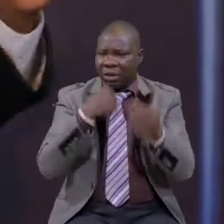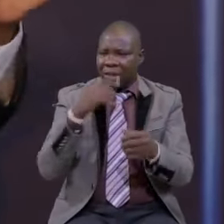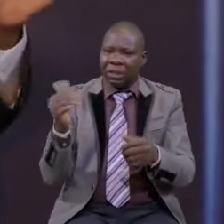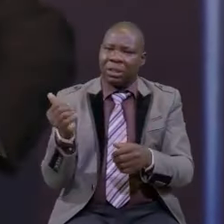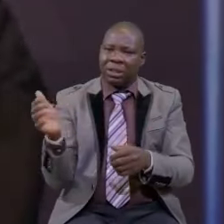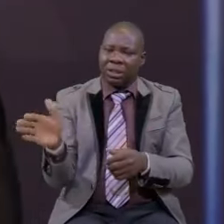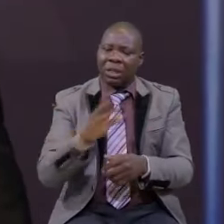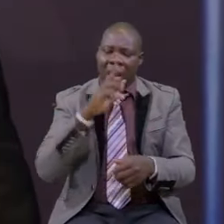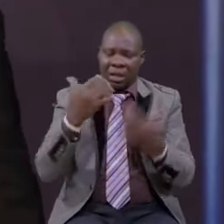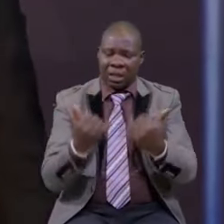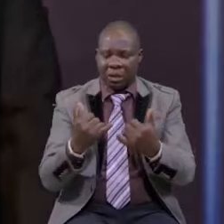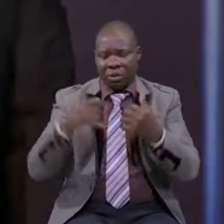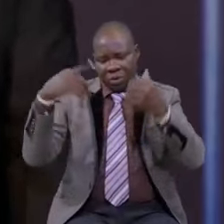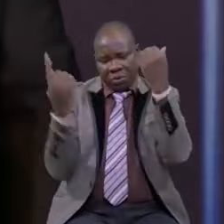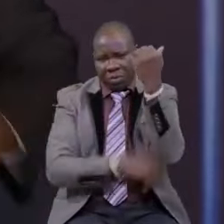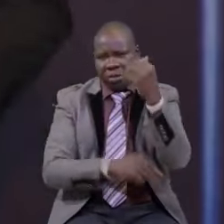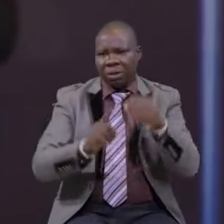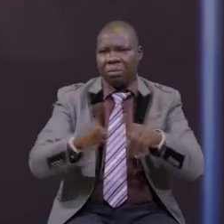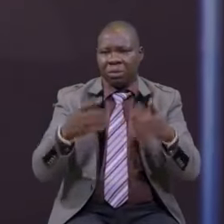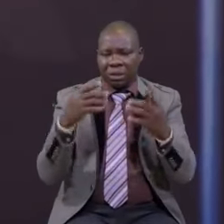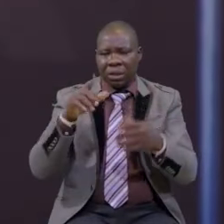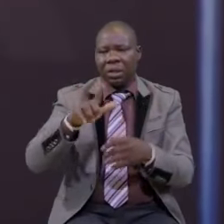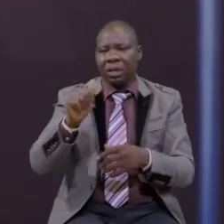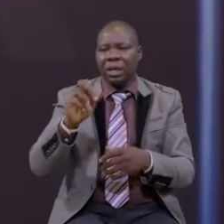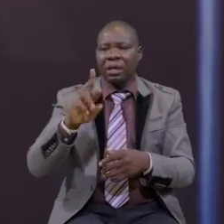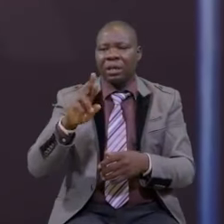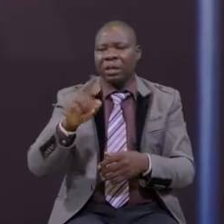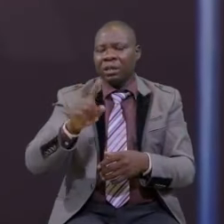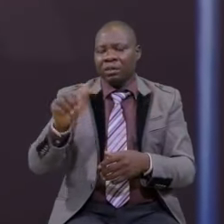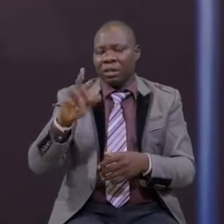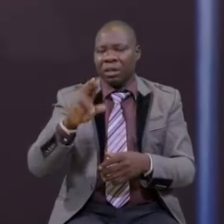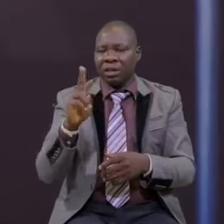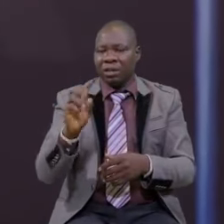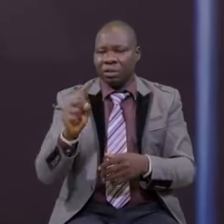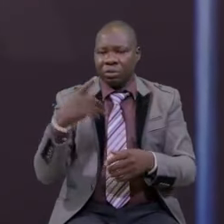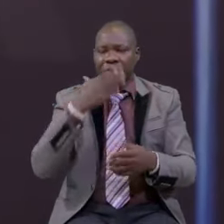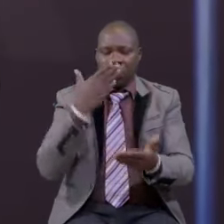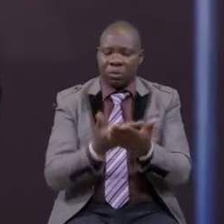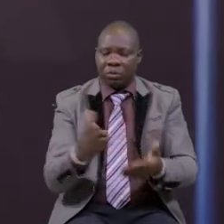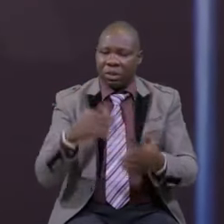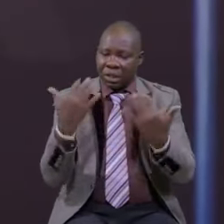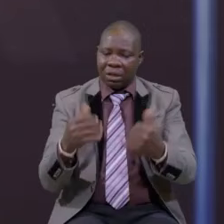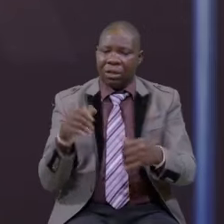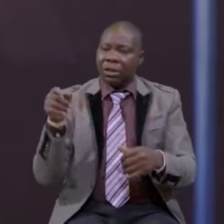Lazarus had evil things, and now he is comforted, and thou art tormented.